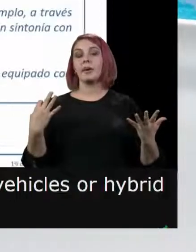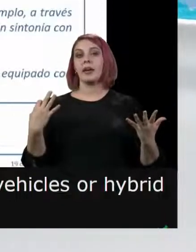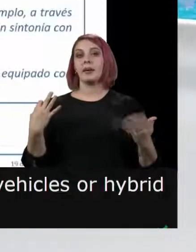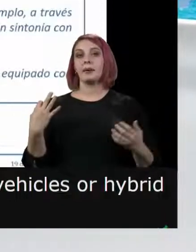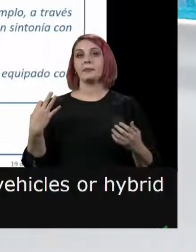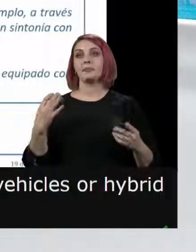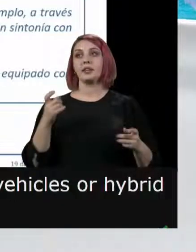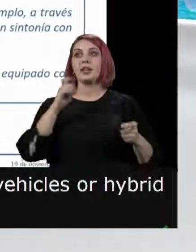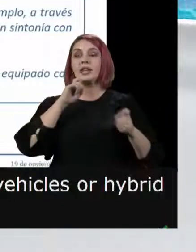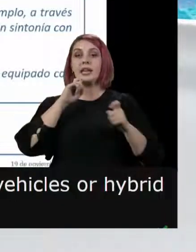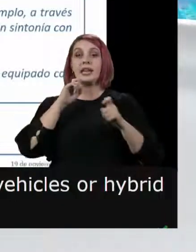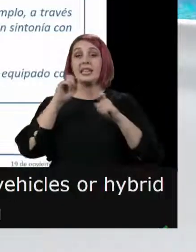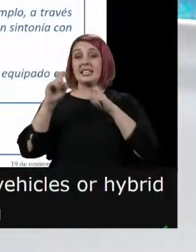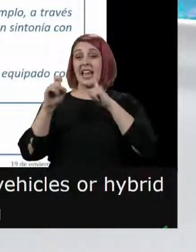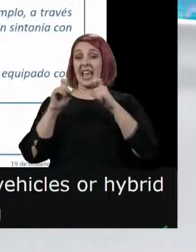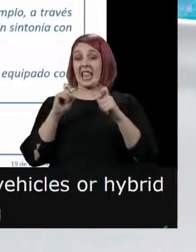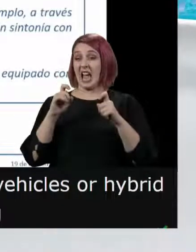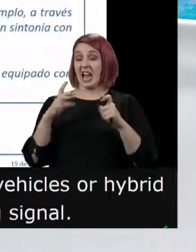features?